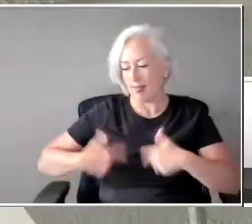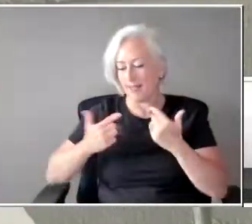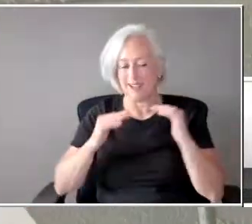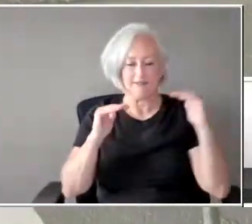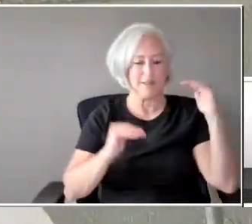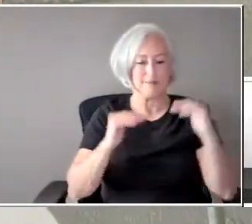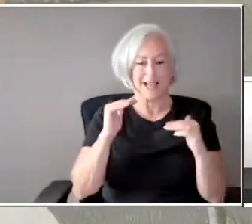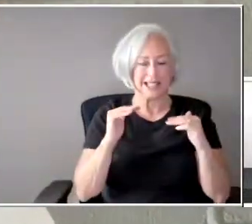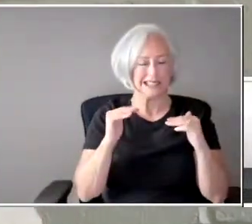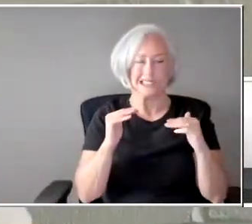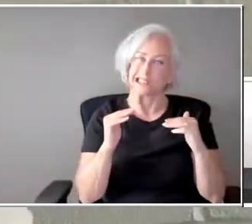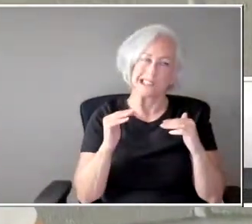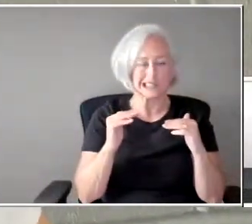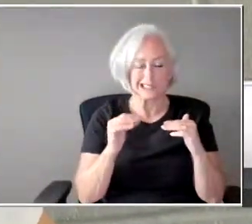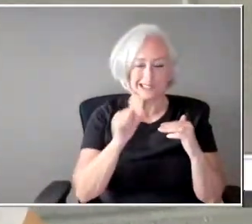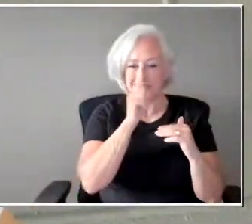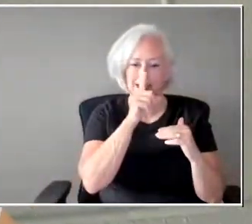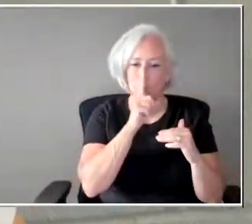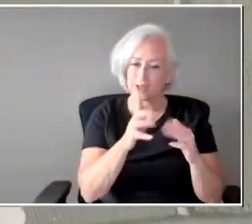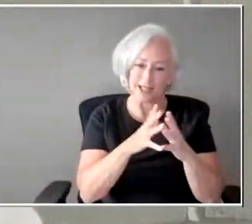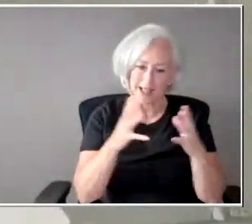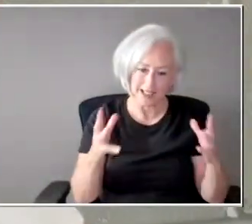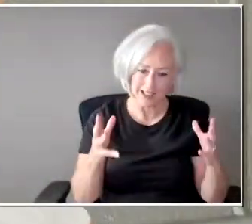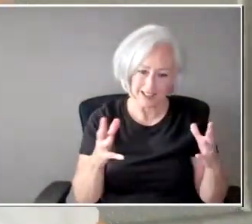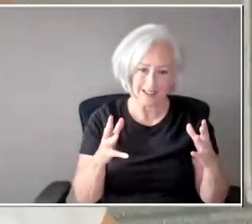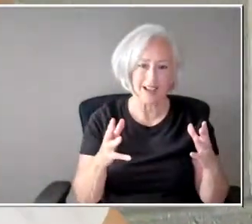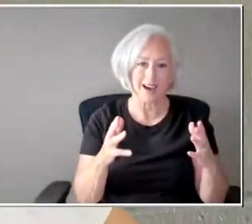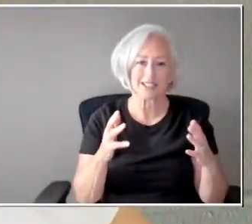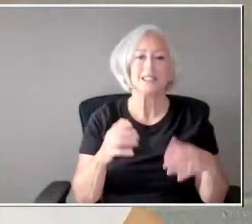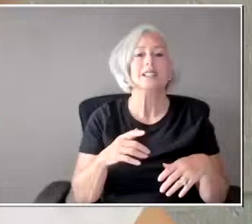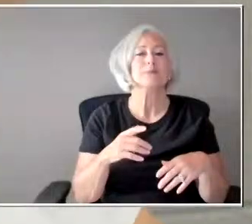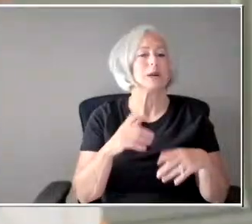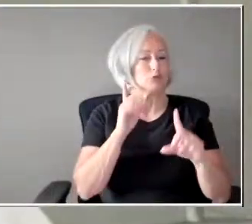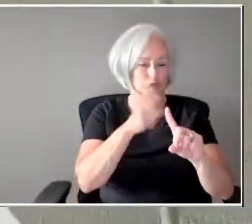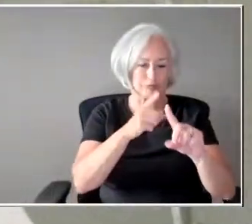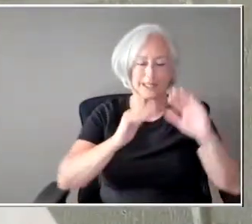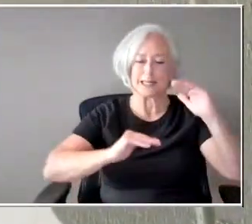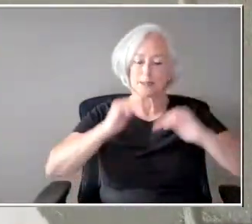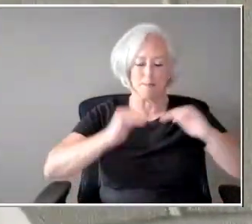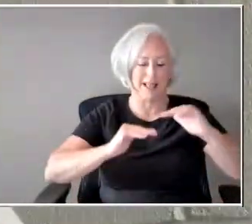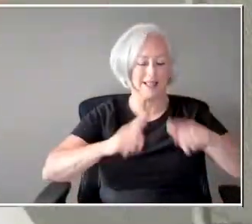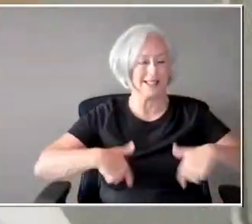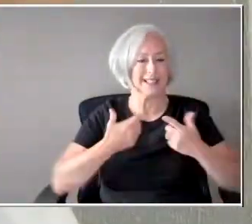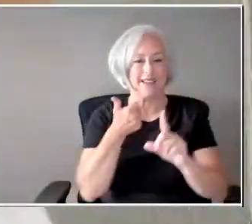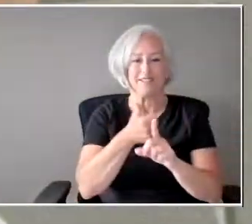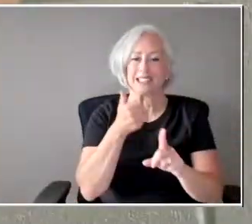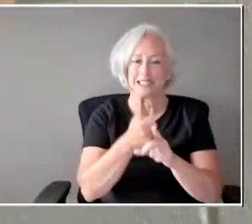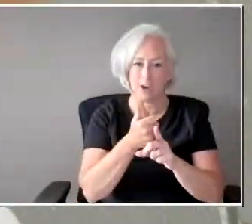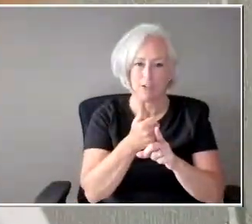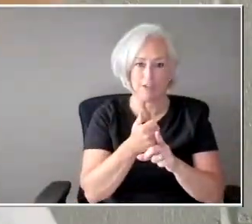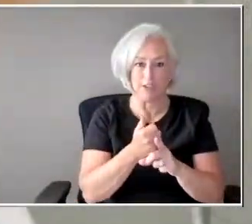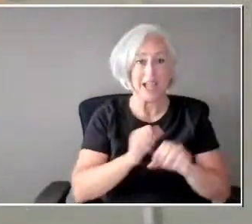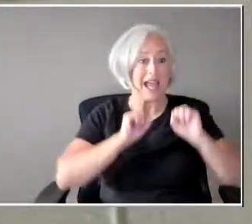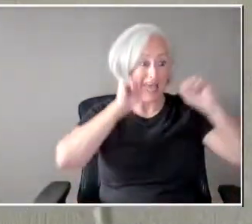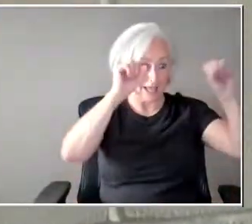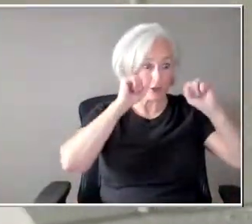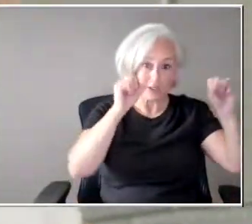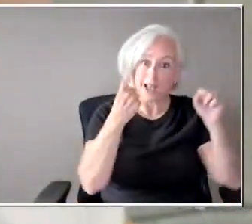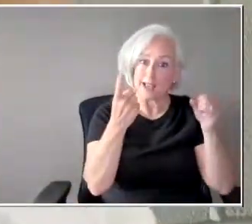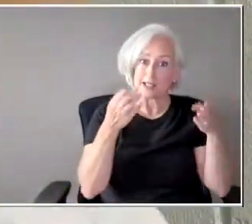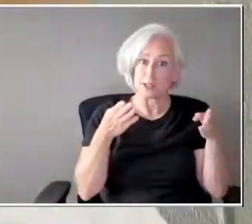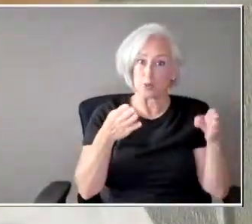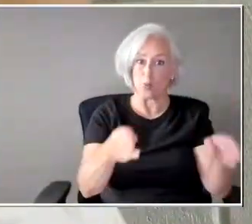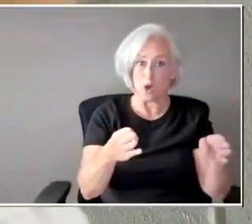most everybody's lives, we just have to talk about balance, just in general life balance. And I think exercise is one way to do that. You have to look